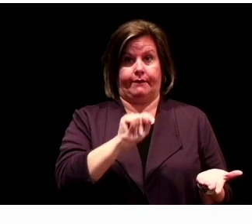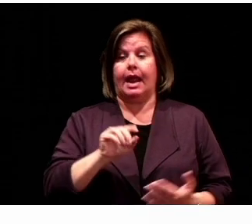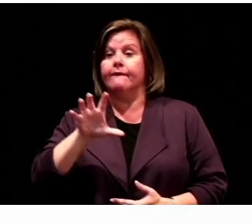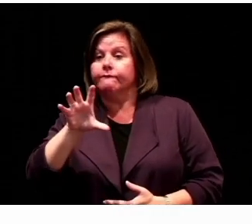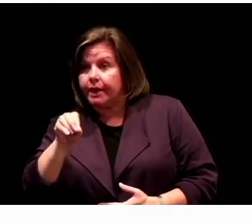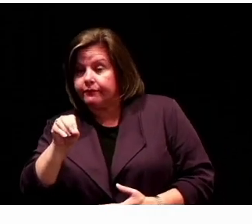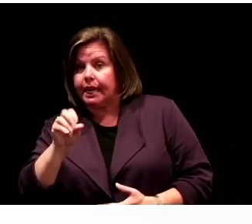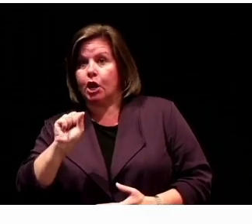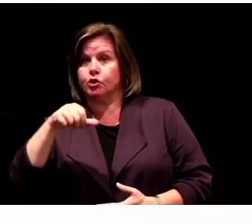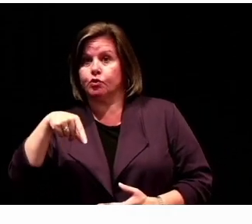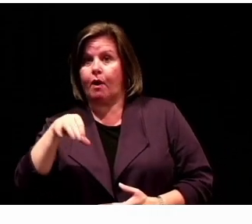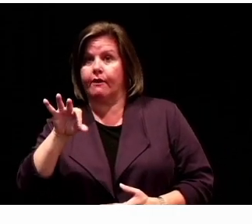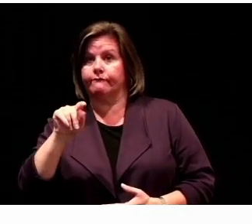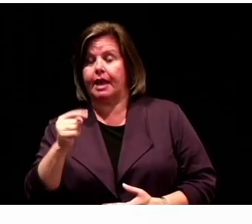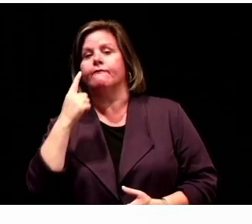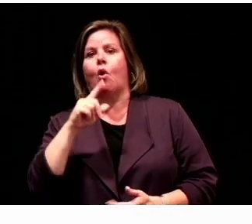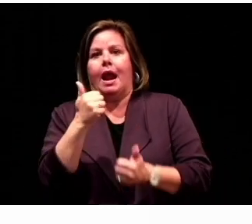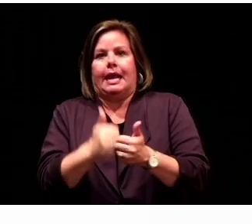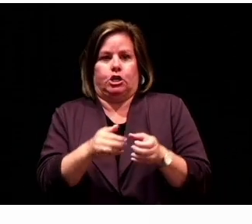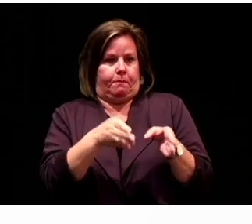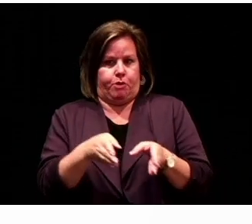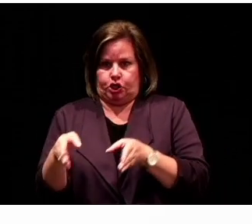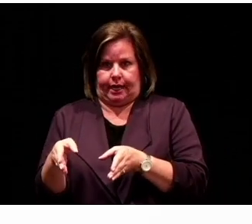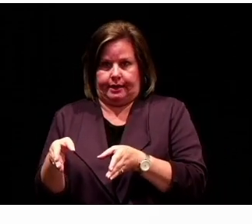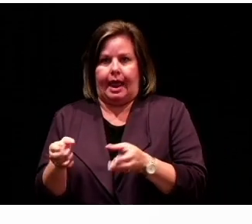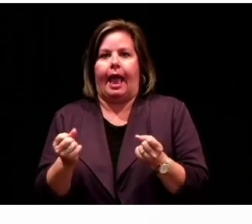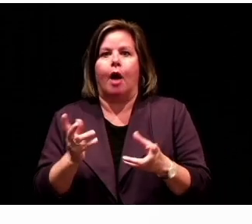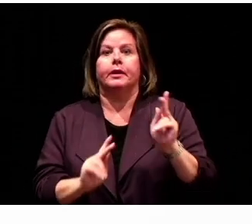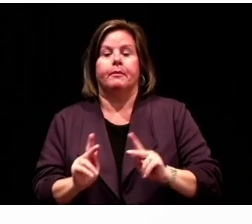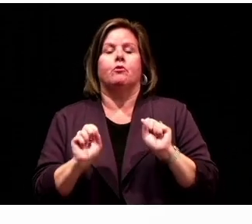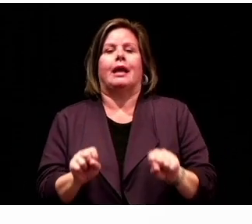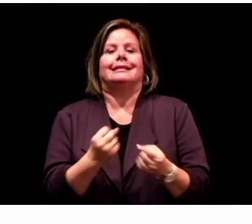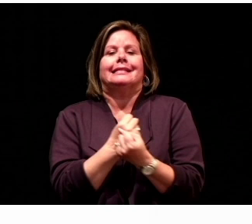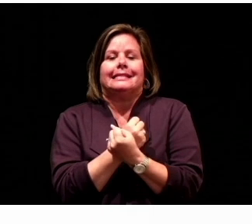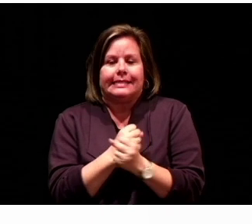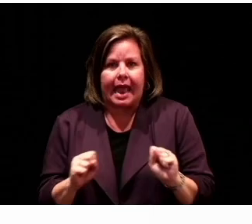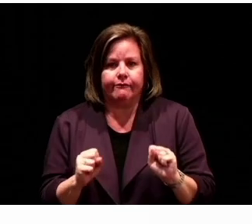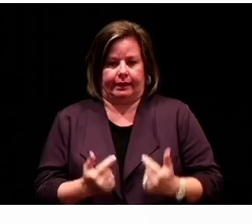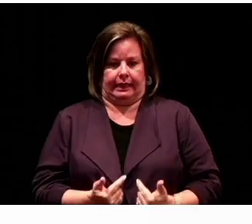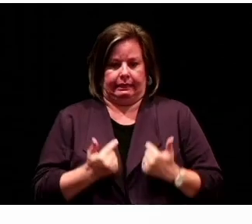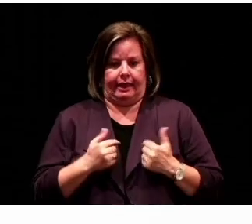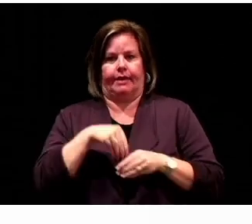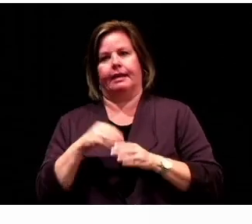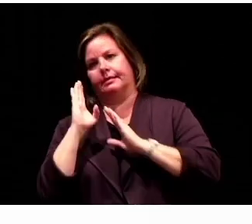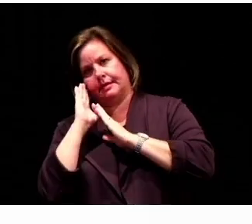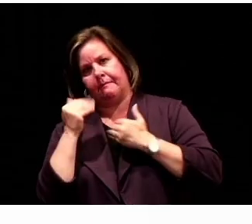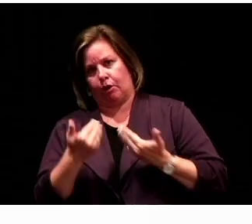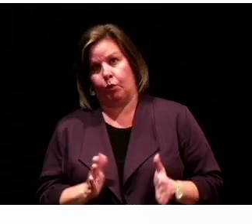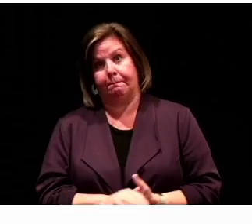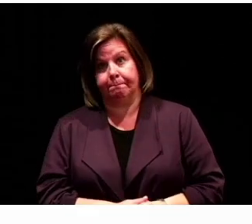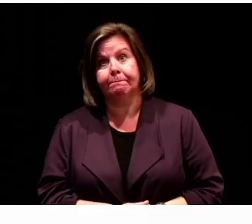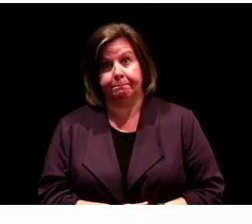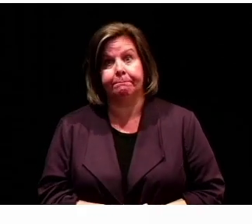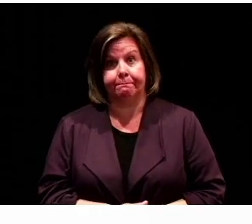an international property maintenance code, very handy for those wondering, that talks about the space that should be allowed for specific people in